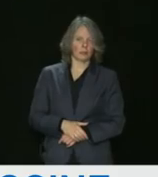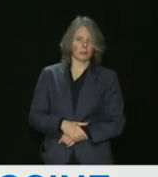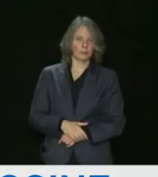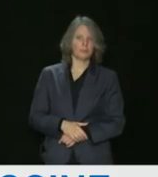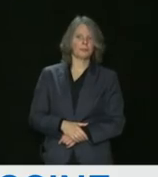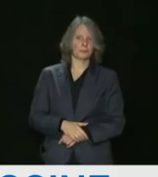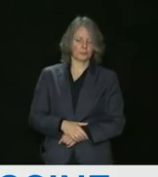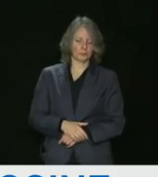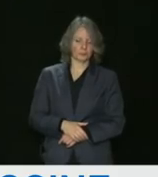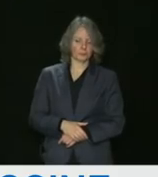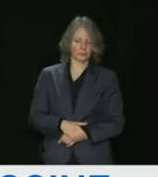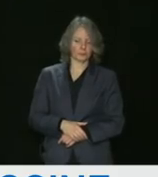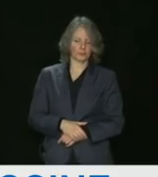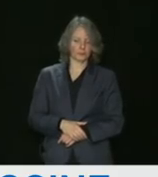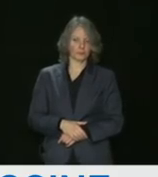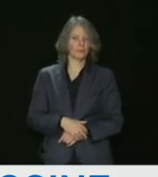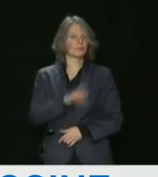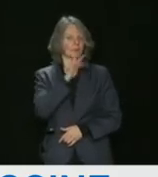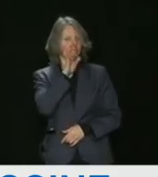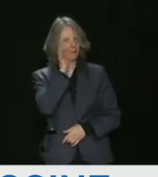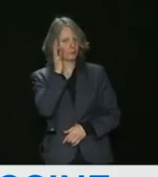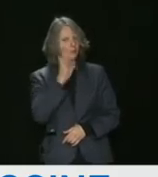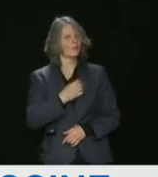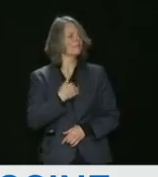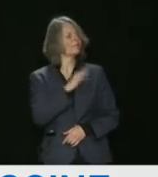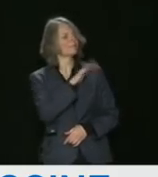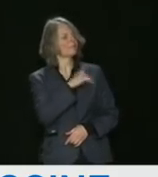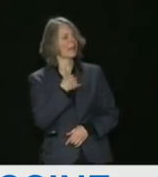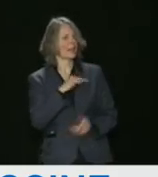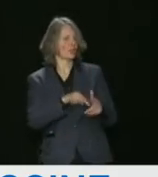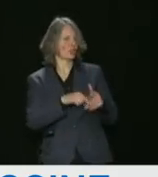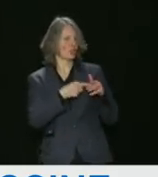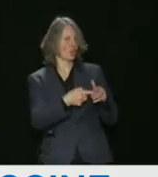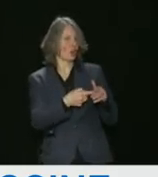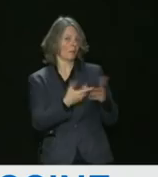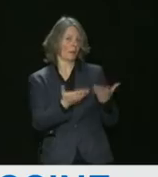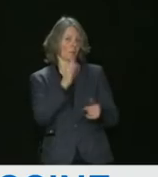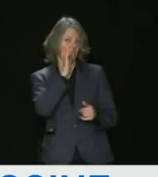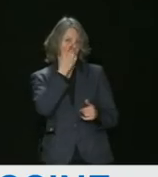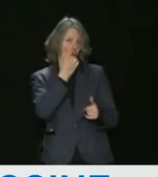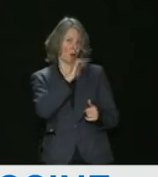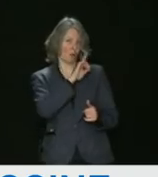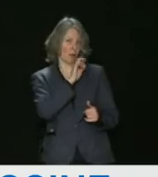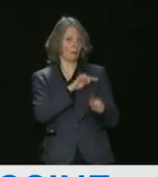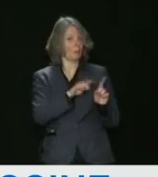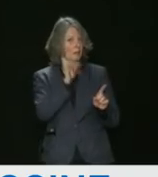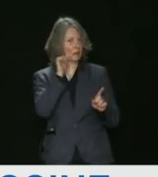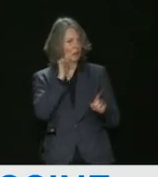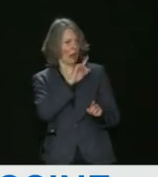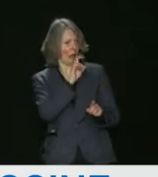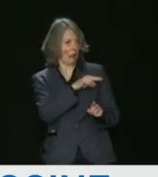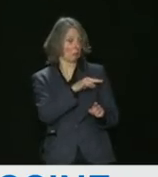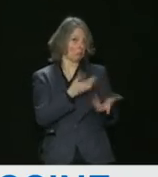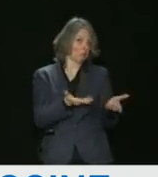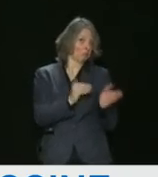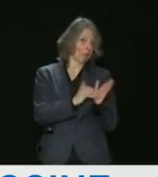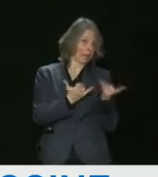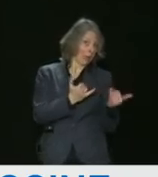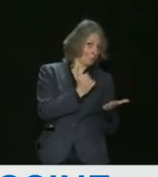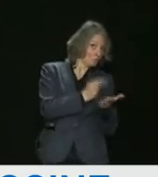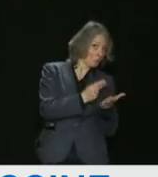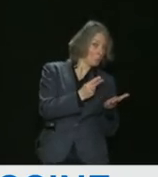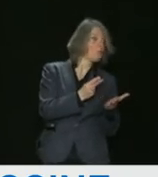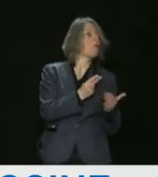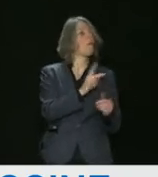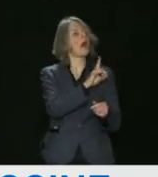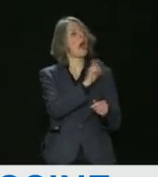floor. Yes, I'd like to start with a question, perhaps a boring one, but I asked it yesterday. I thought perhaps now that it's approved,